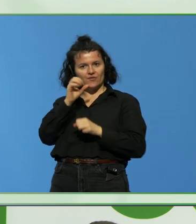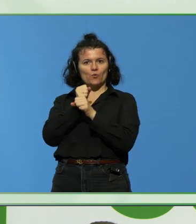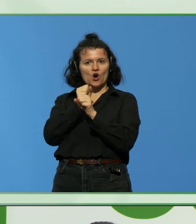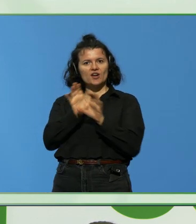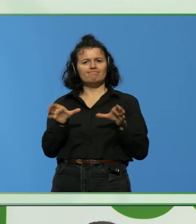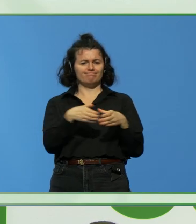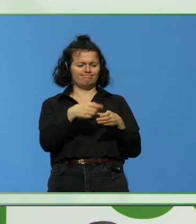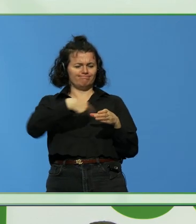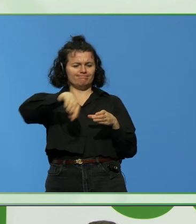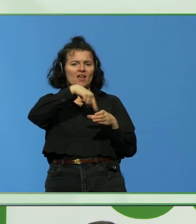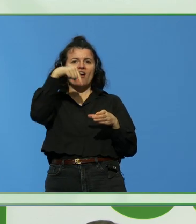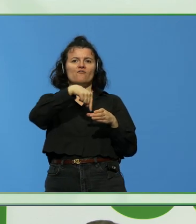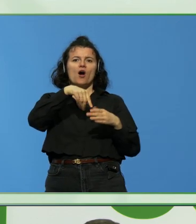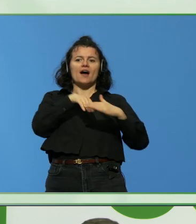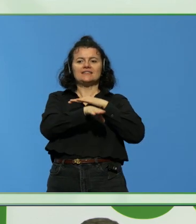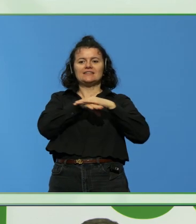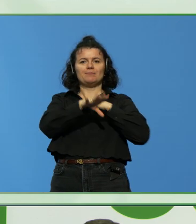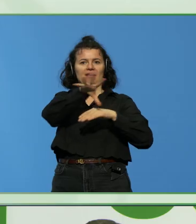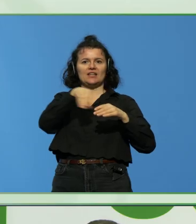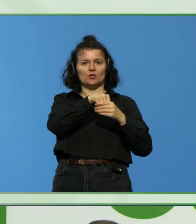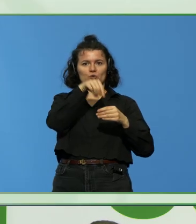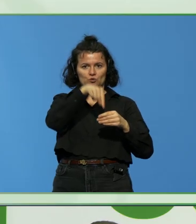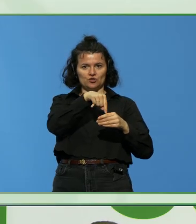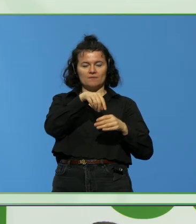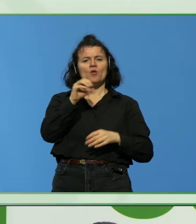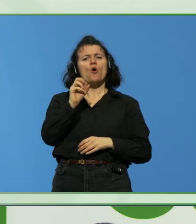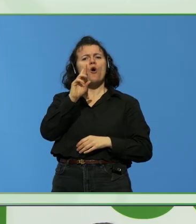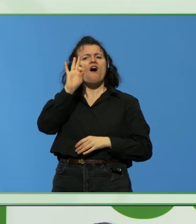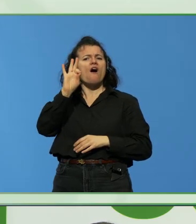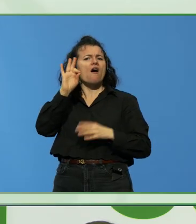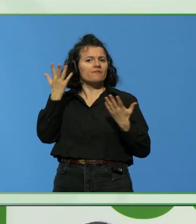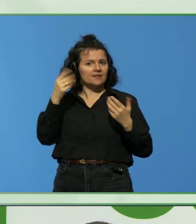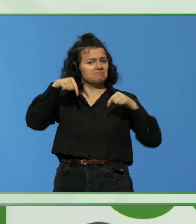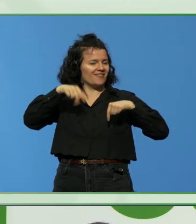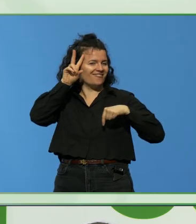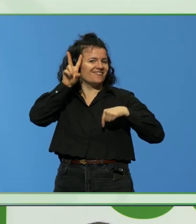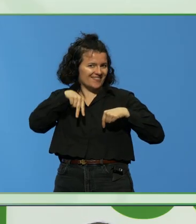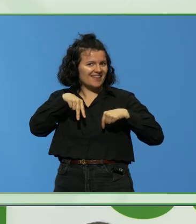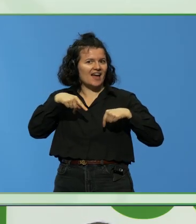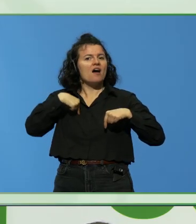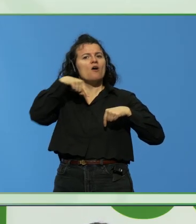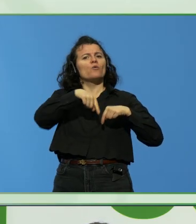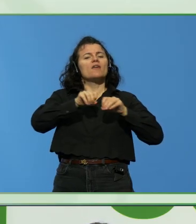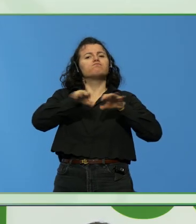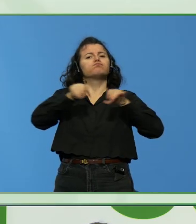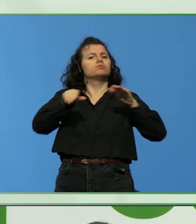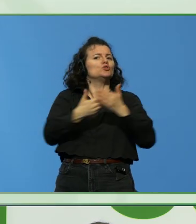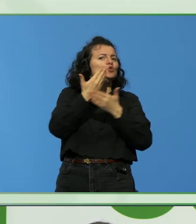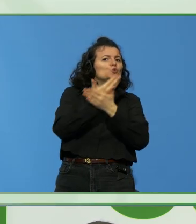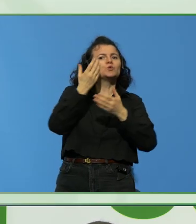is the public broadcast in Austria, situated here in Vienna. I have to excuse my colleague,